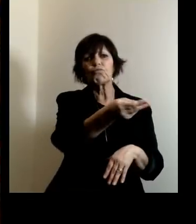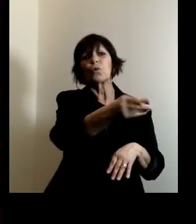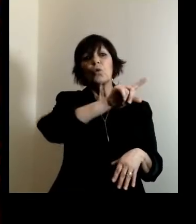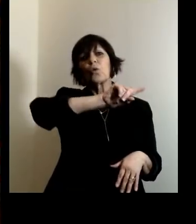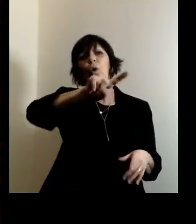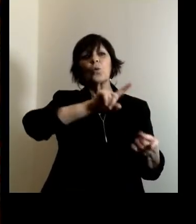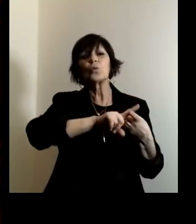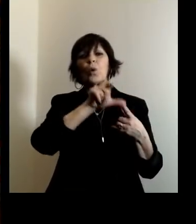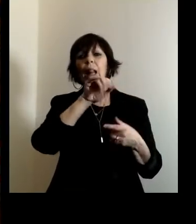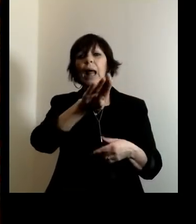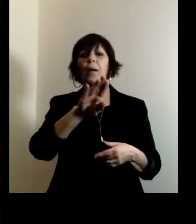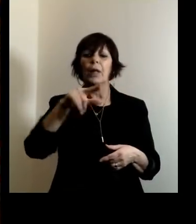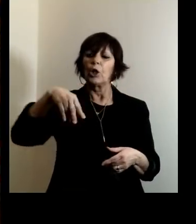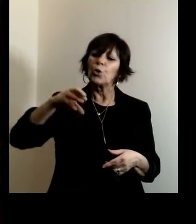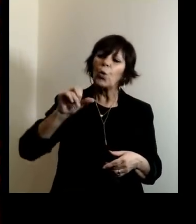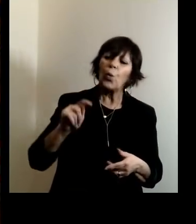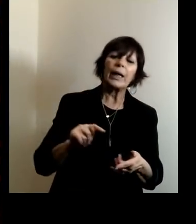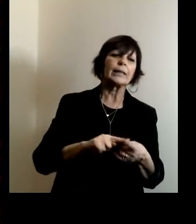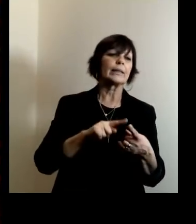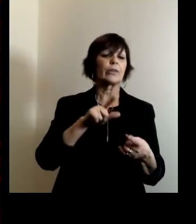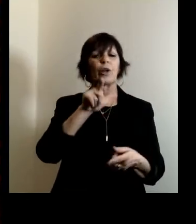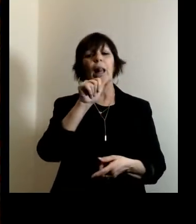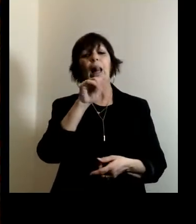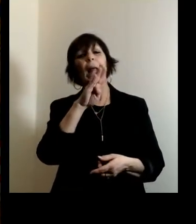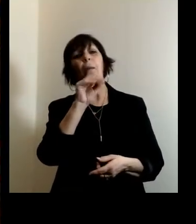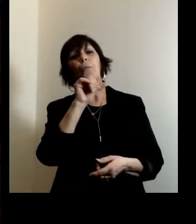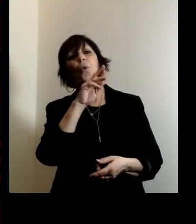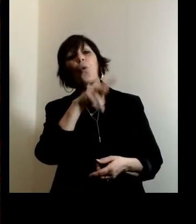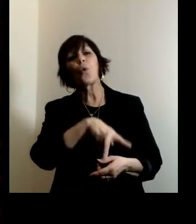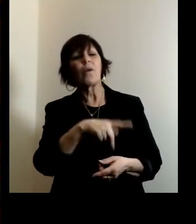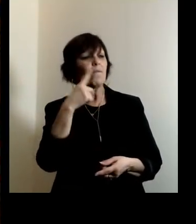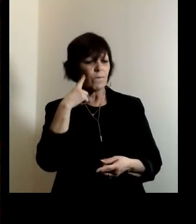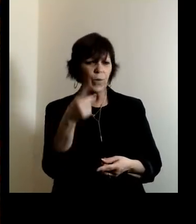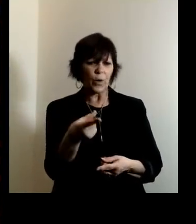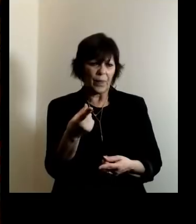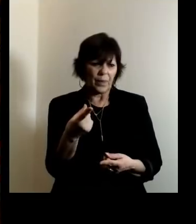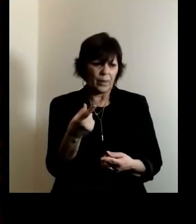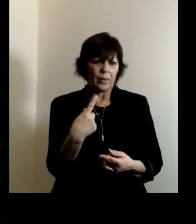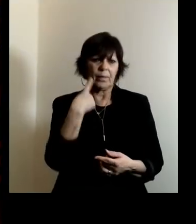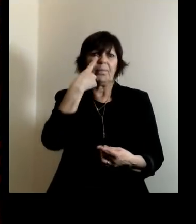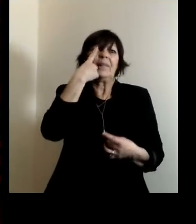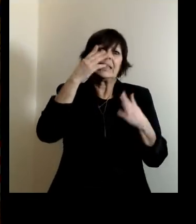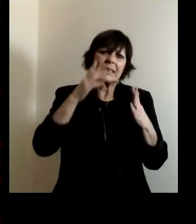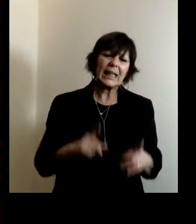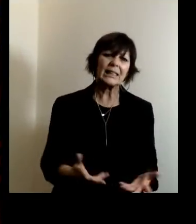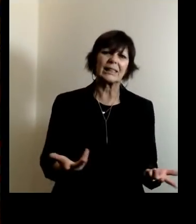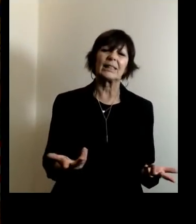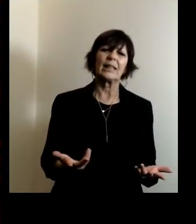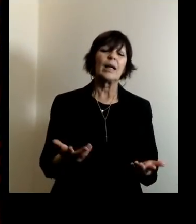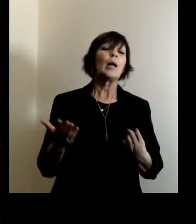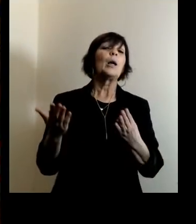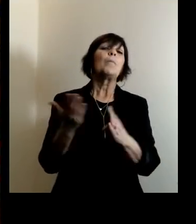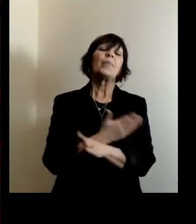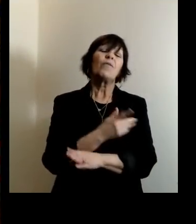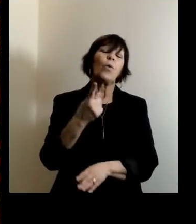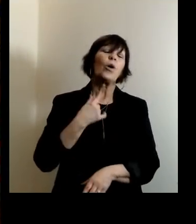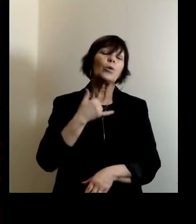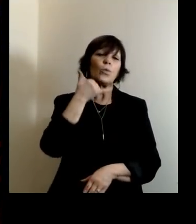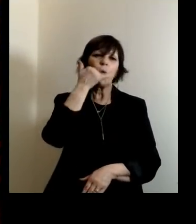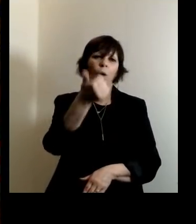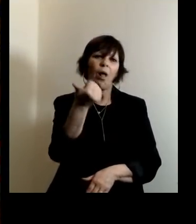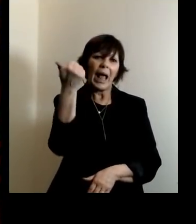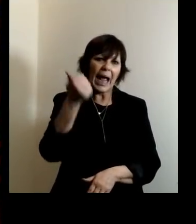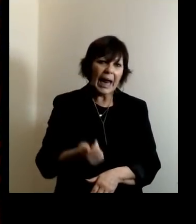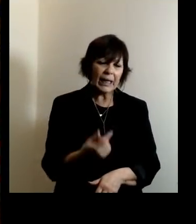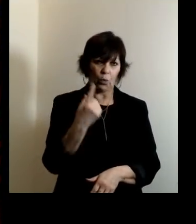to go to a lab like Quest or LabCorp to have the actual procedure done. So before you call anyone,